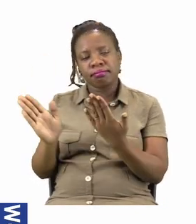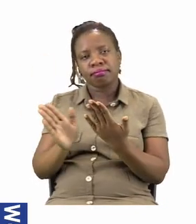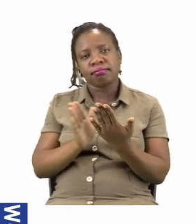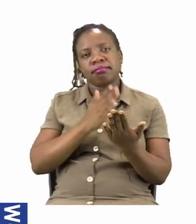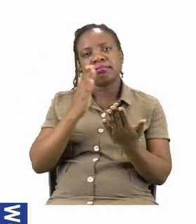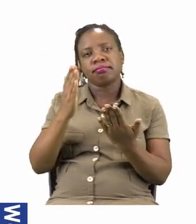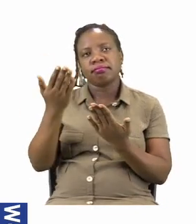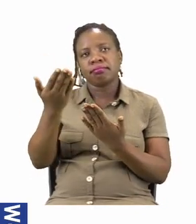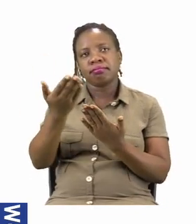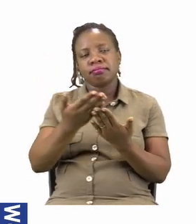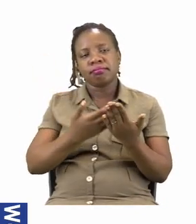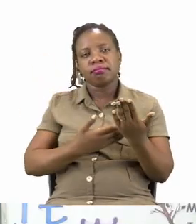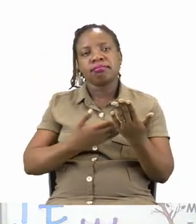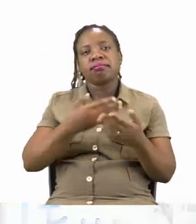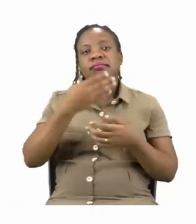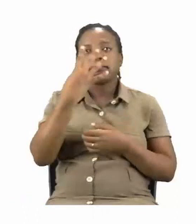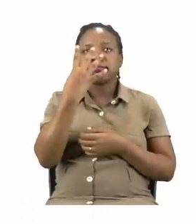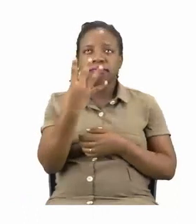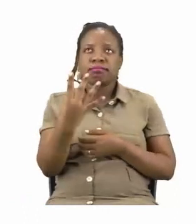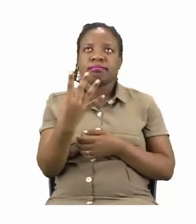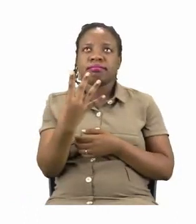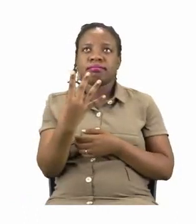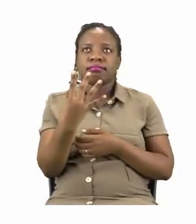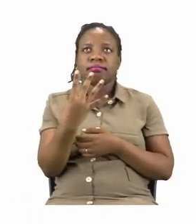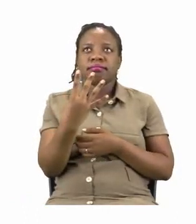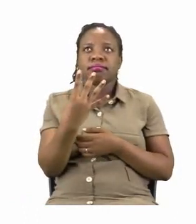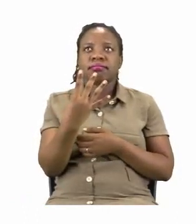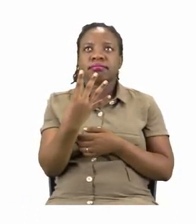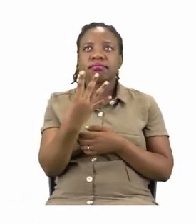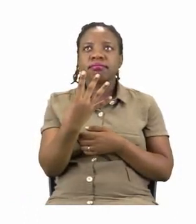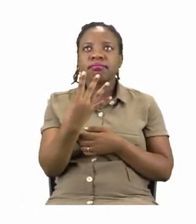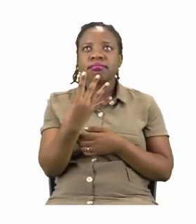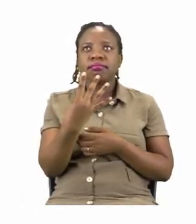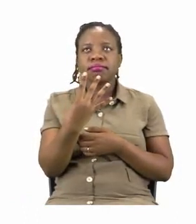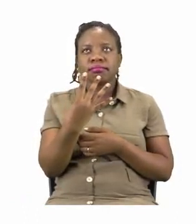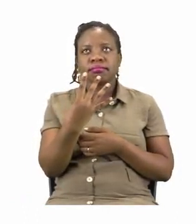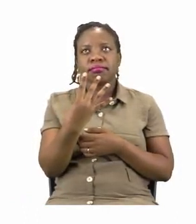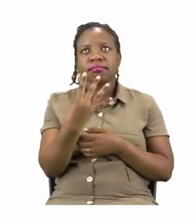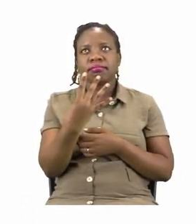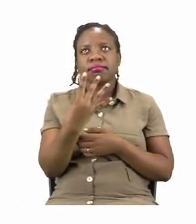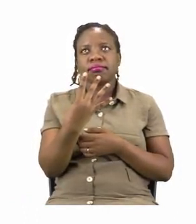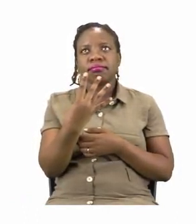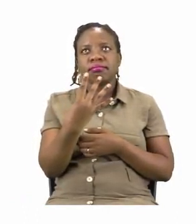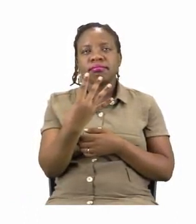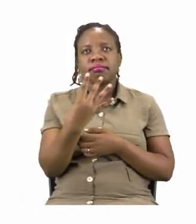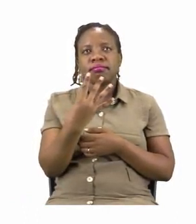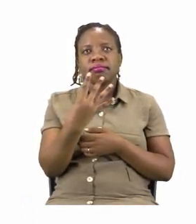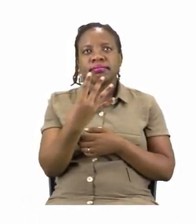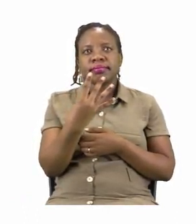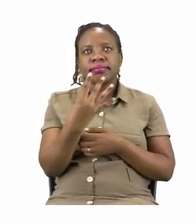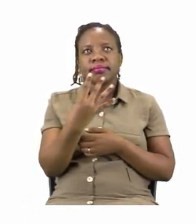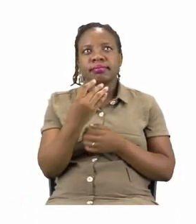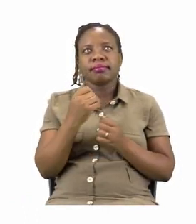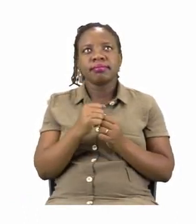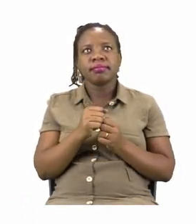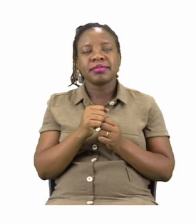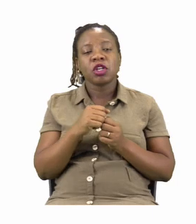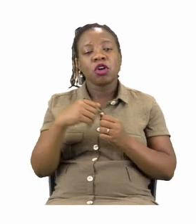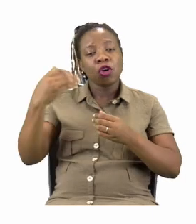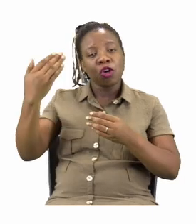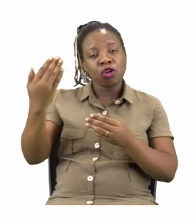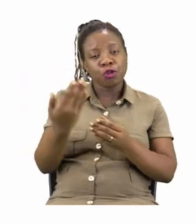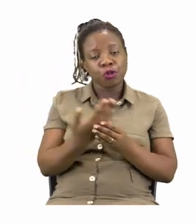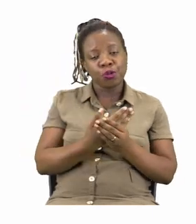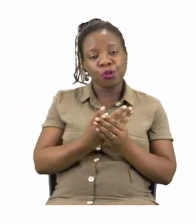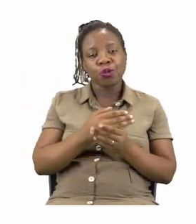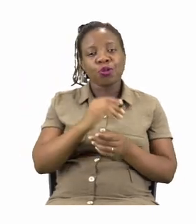to page 4. Now here we have to do some